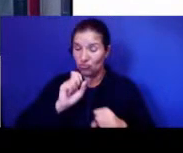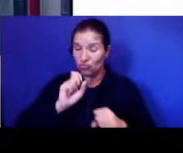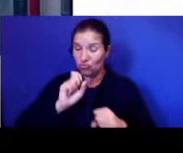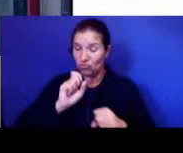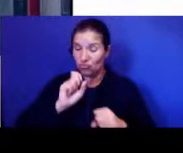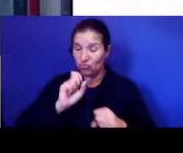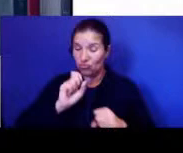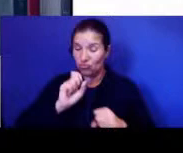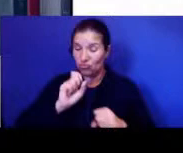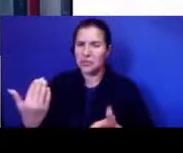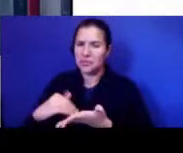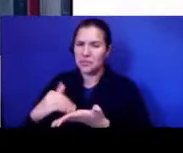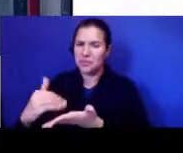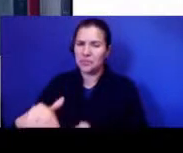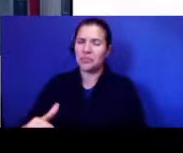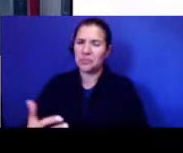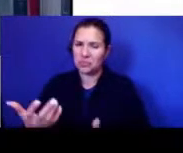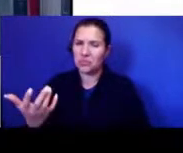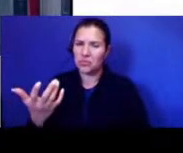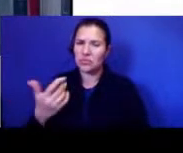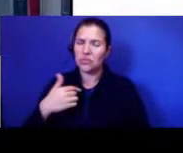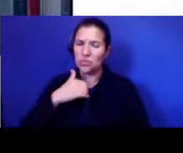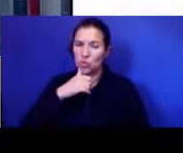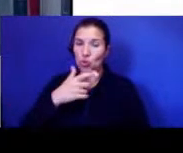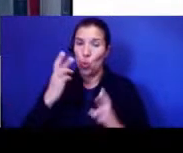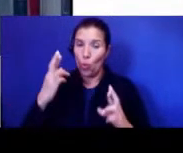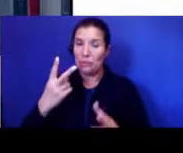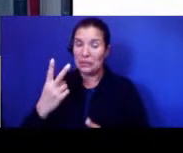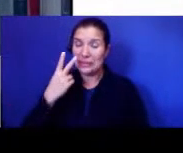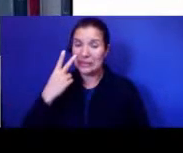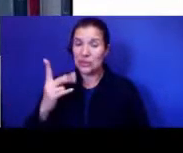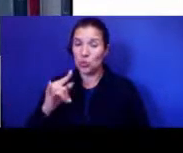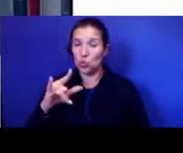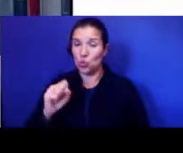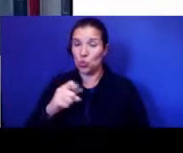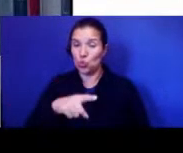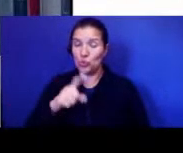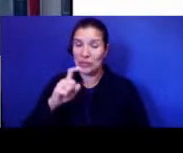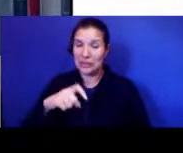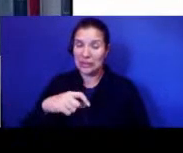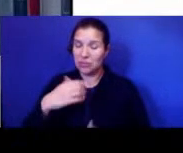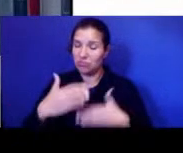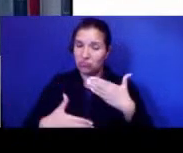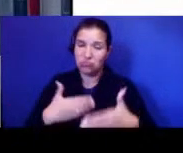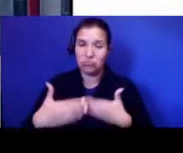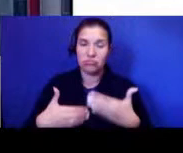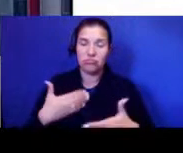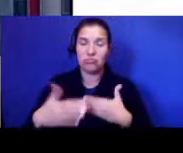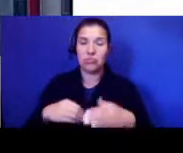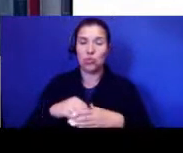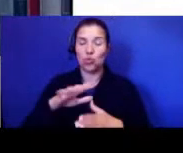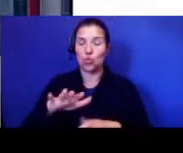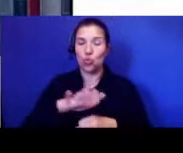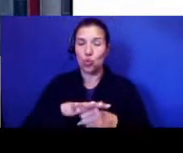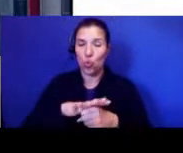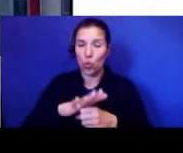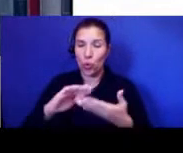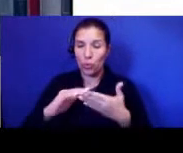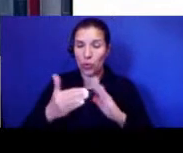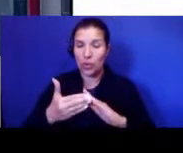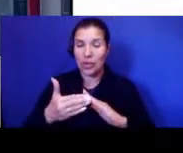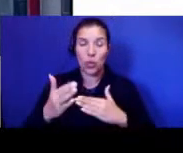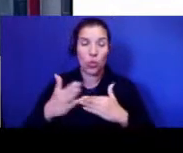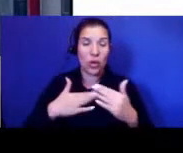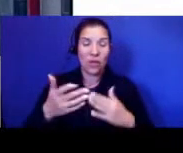finally, we hope you'll find the tools you need to take action in your local communities, whether you can give 5